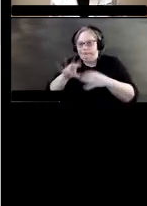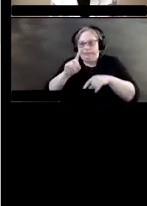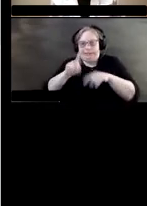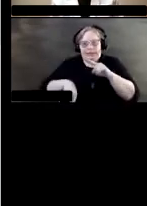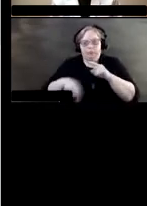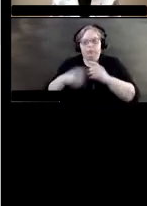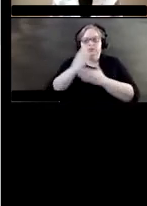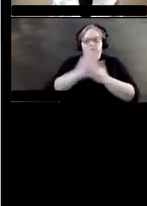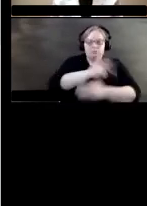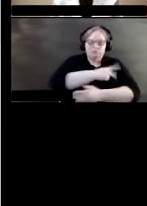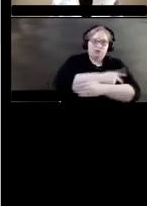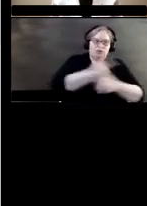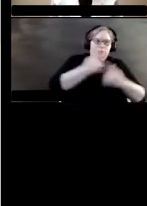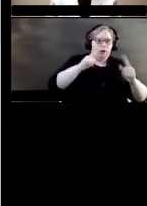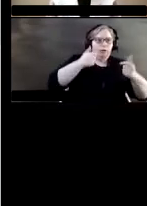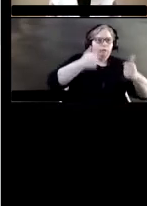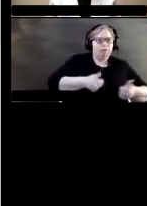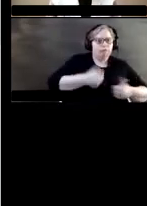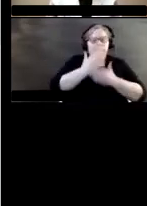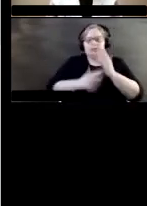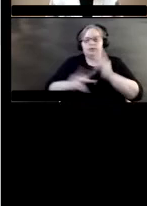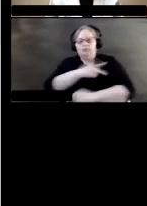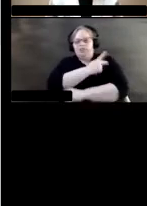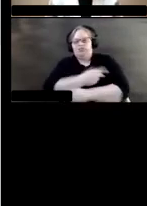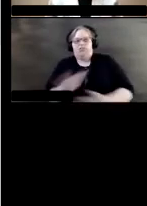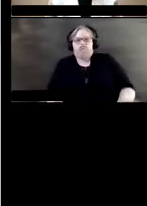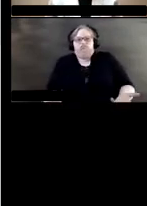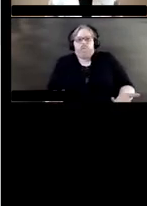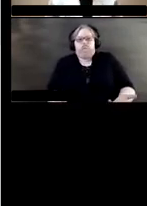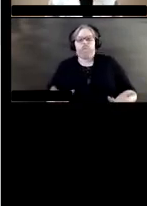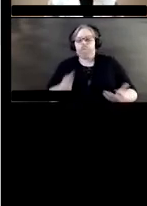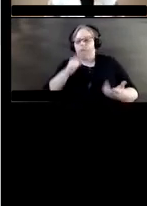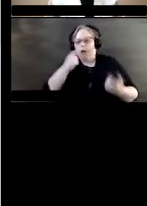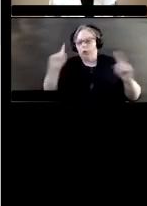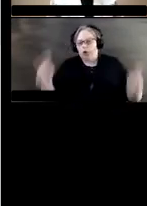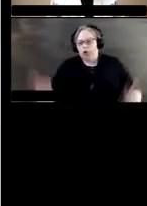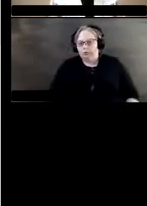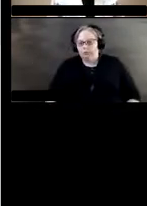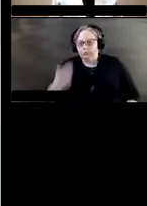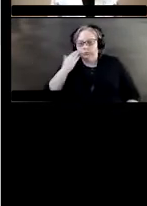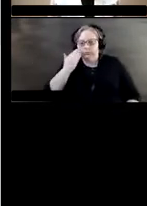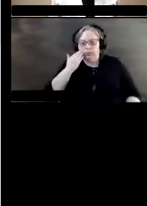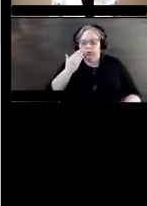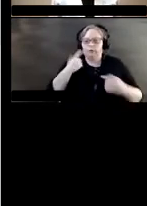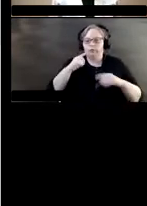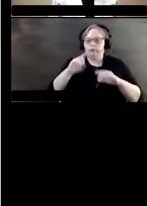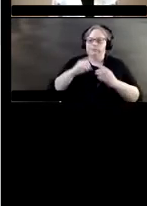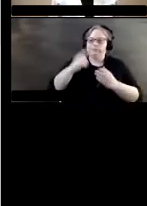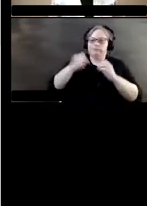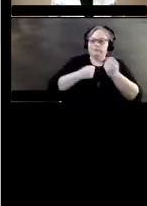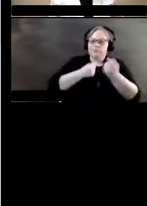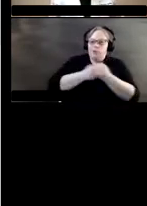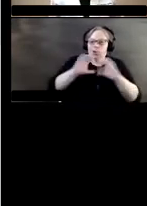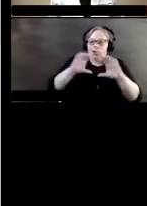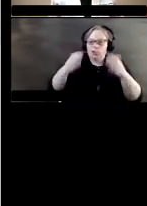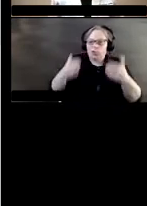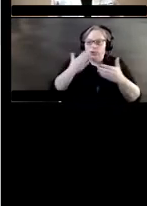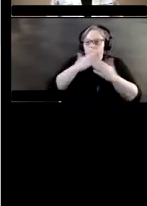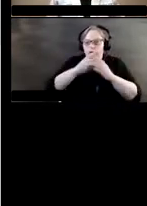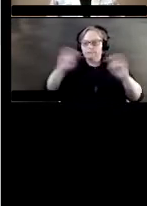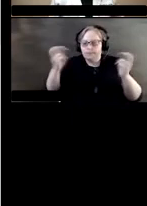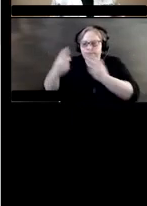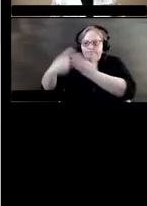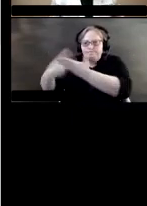reviews from my patients. And I think that's one of those things that when you're like in a support group, it's good for you guys to kind of compare notes and go, you